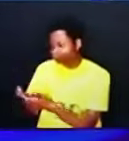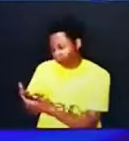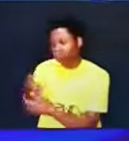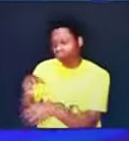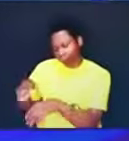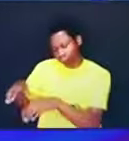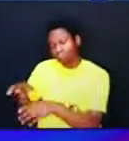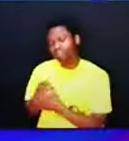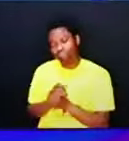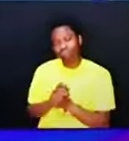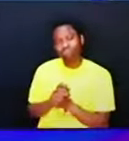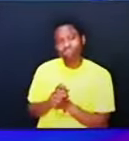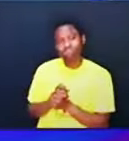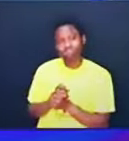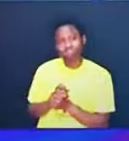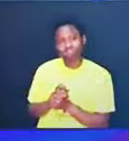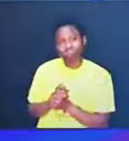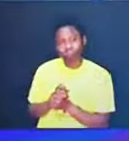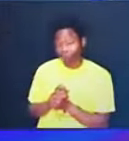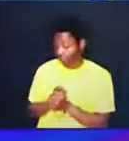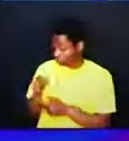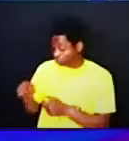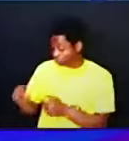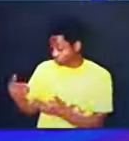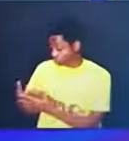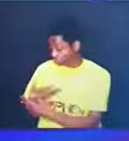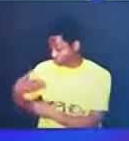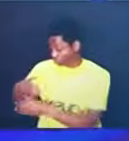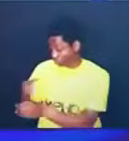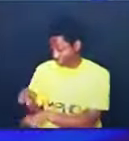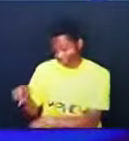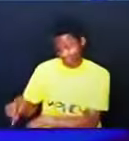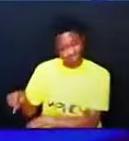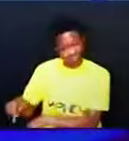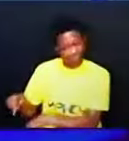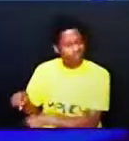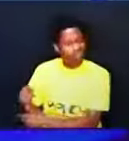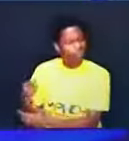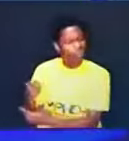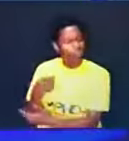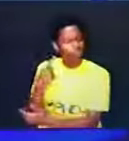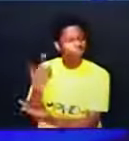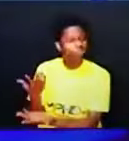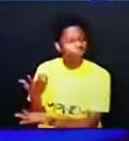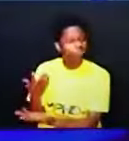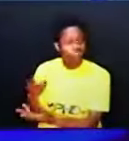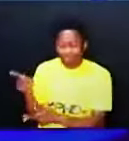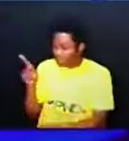The new creation is a people belonging to God, eager to do what is